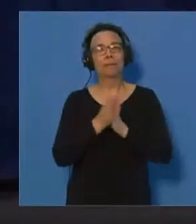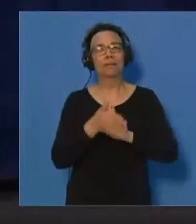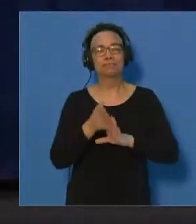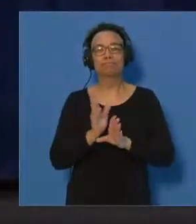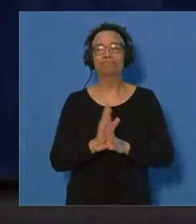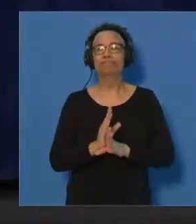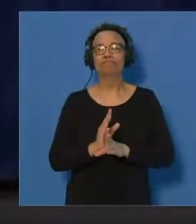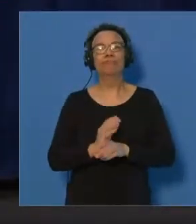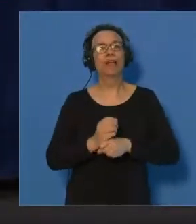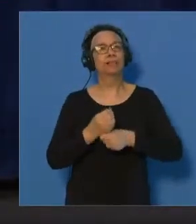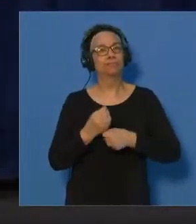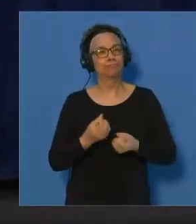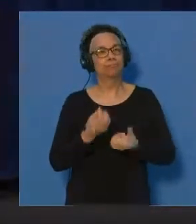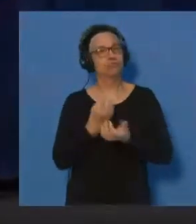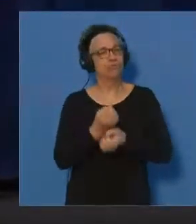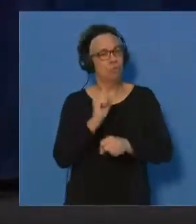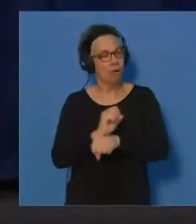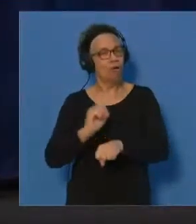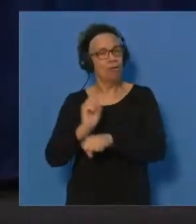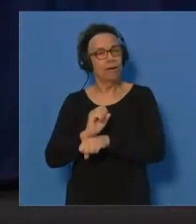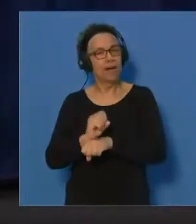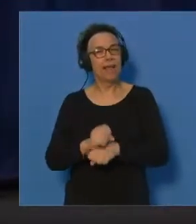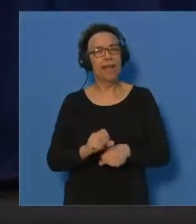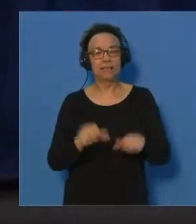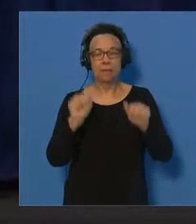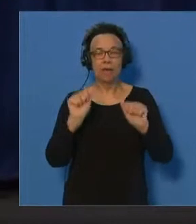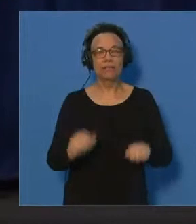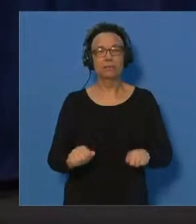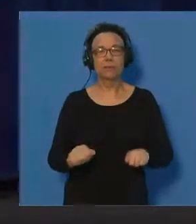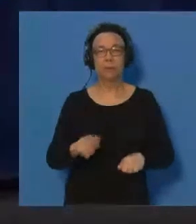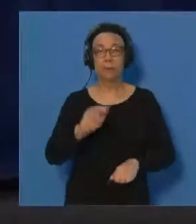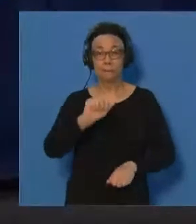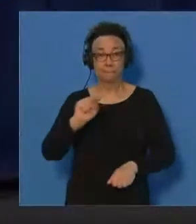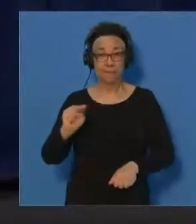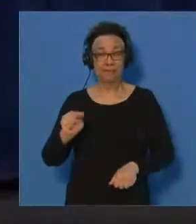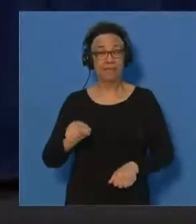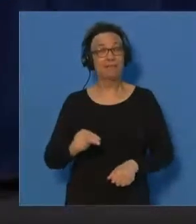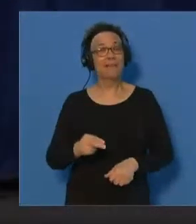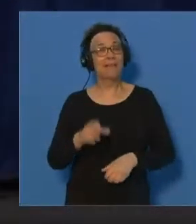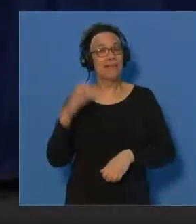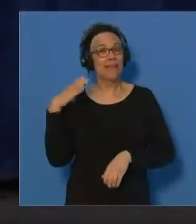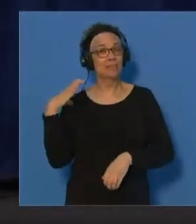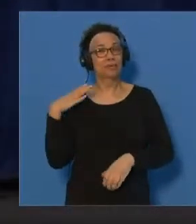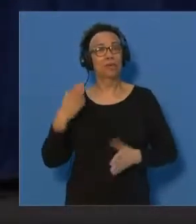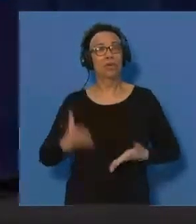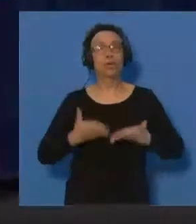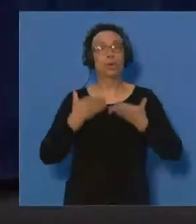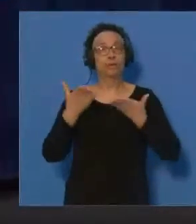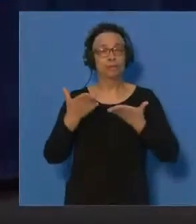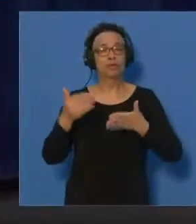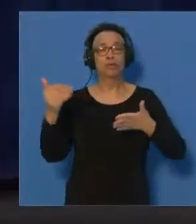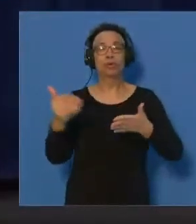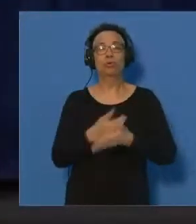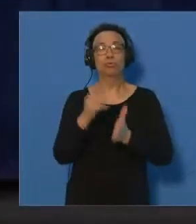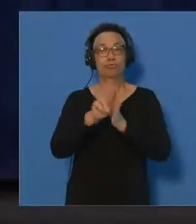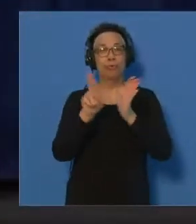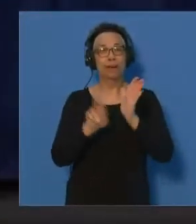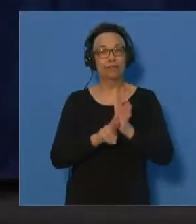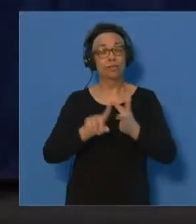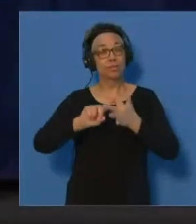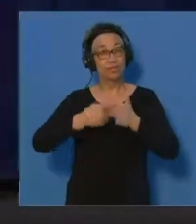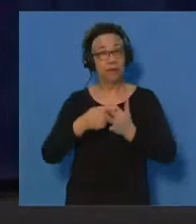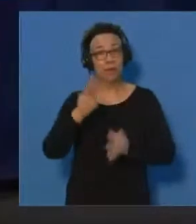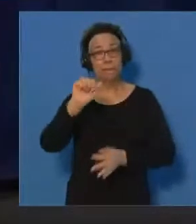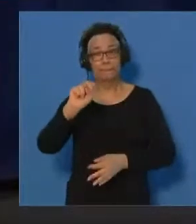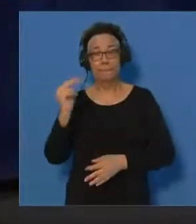possible. Minister Keynes will provide an update on the new regulations for shelter in place, which will go into force on Monday,